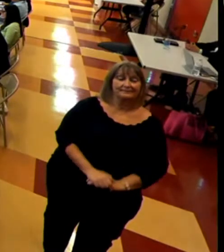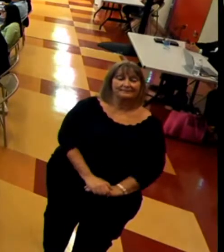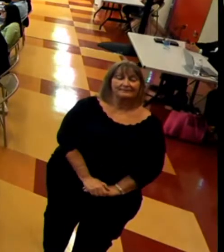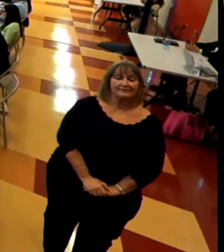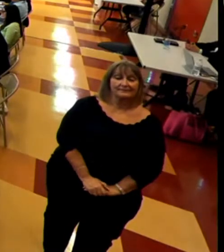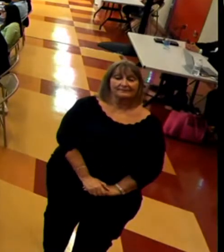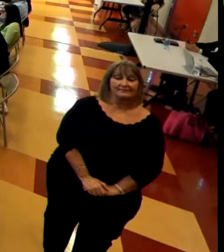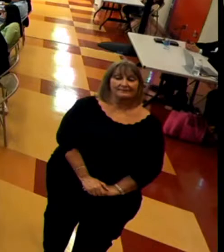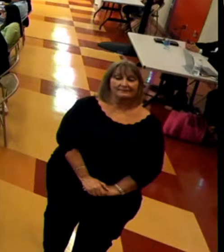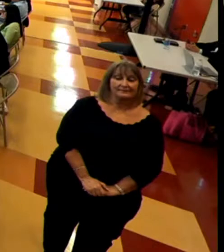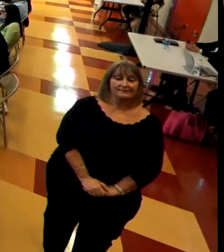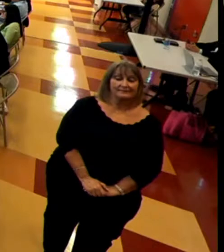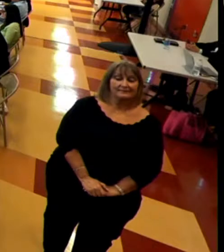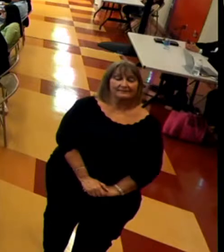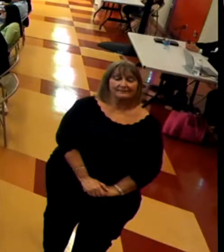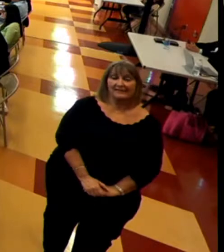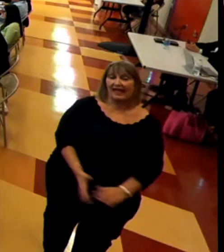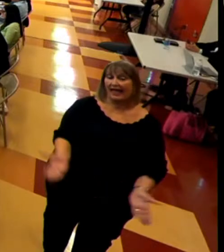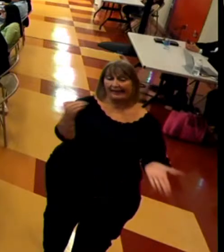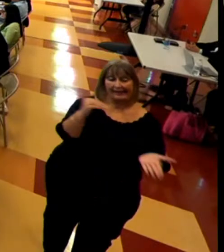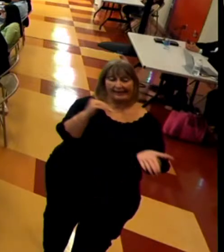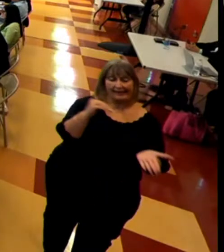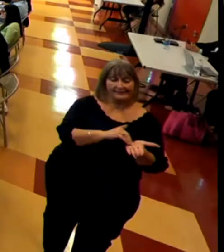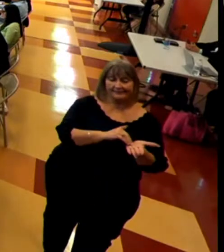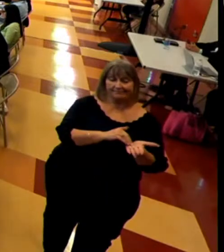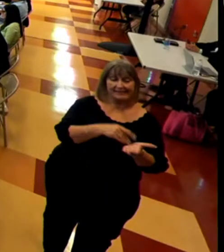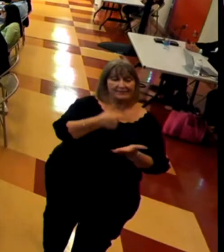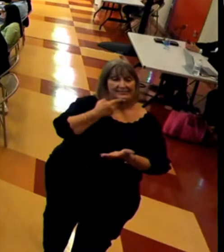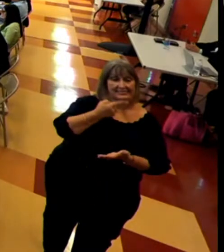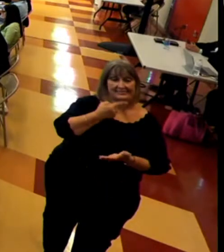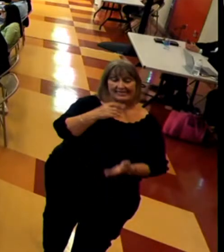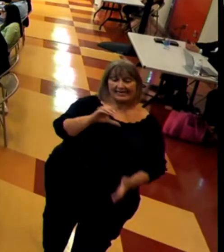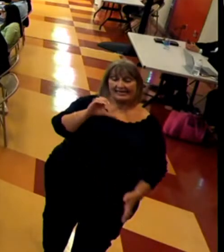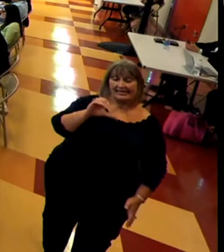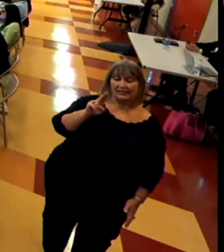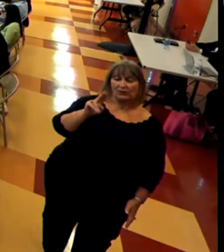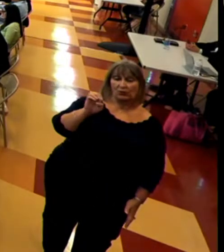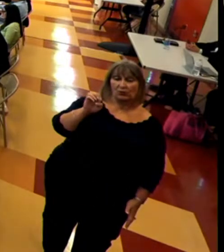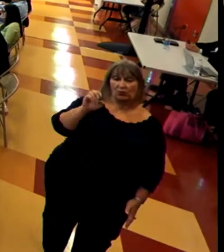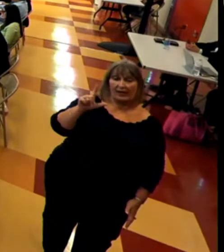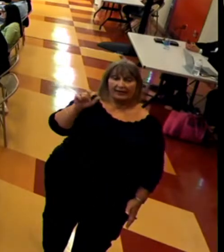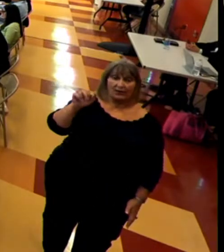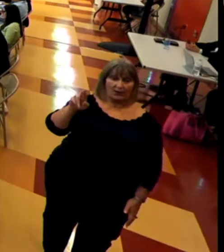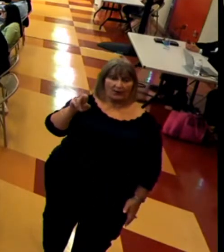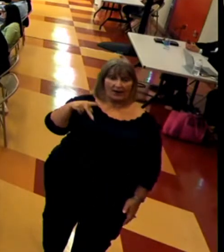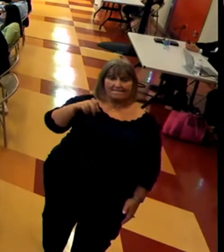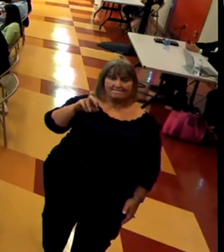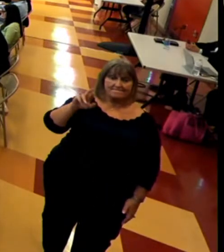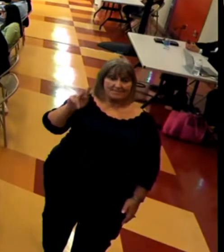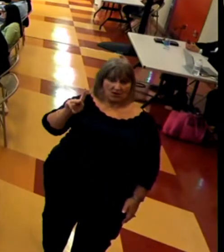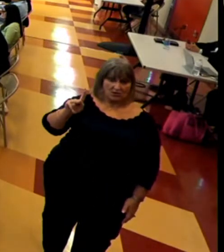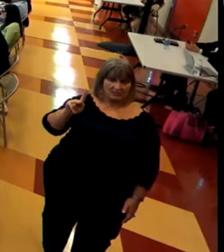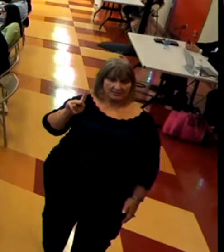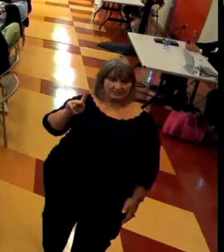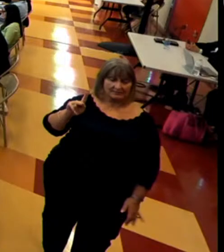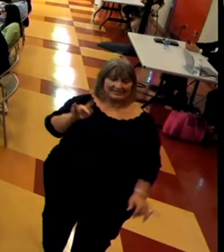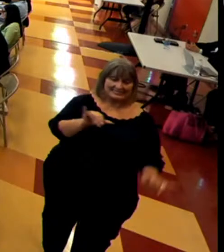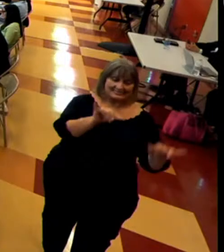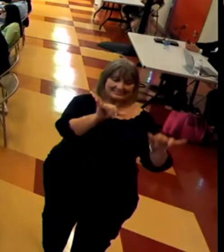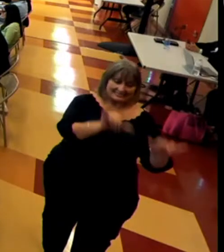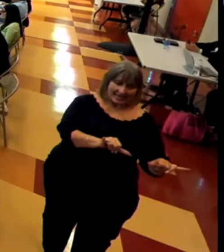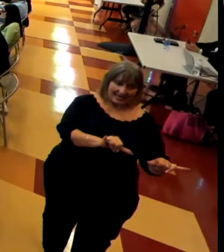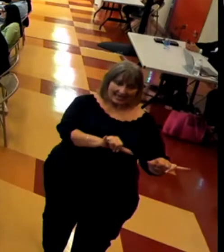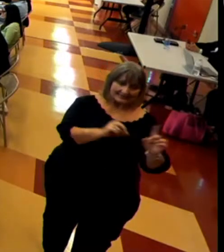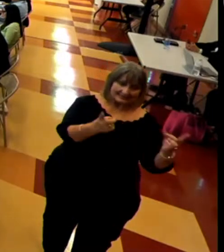Well, again, I just want to say, Guayard Park, keep that oasis, Guayard Park, in District